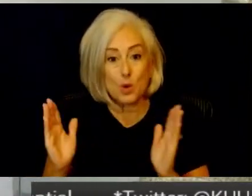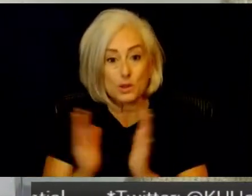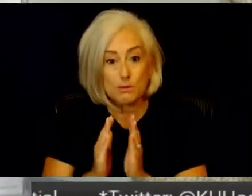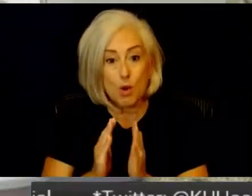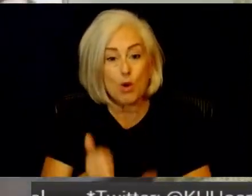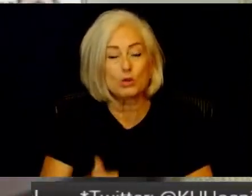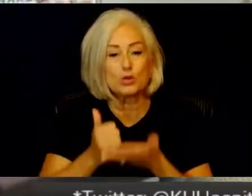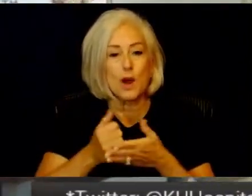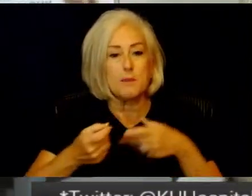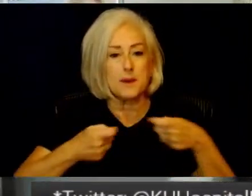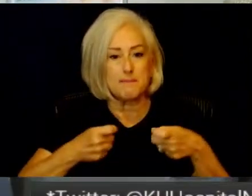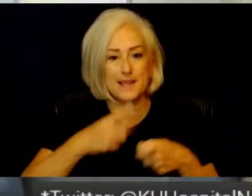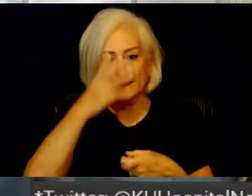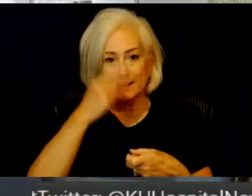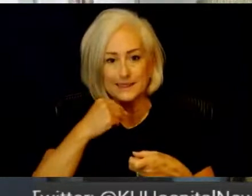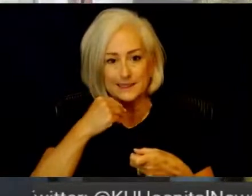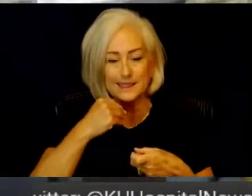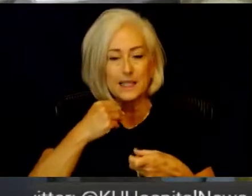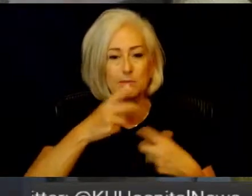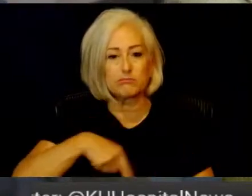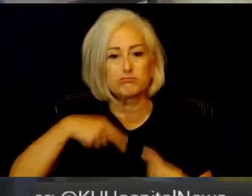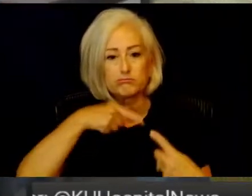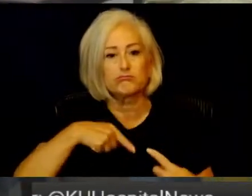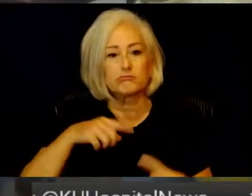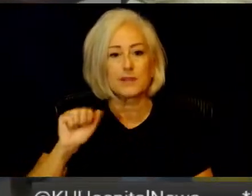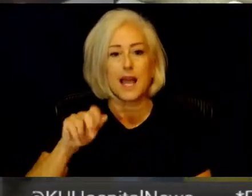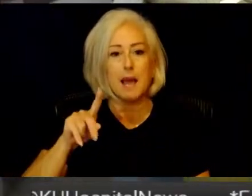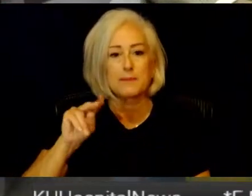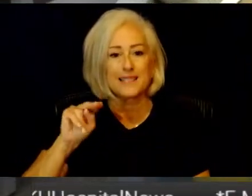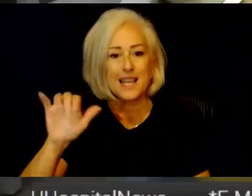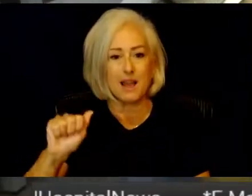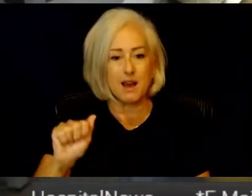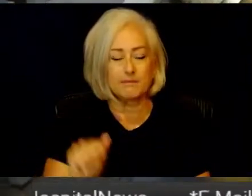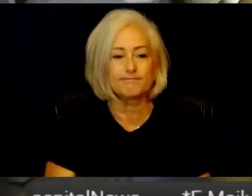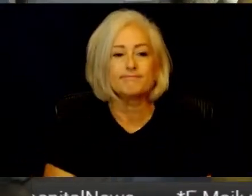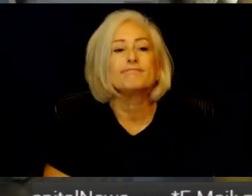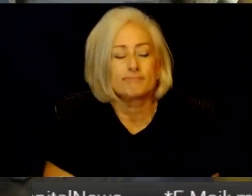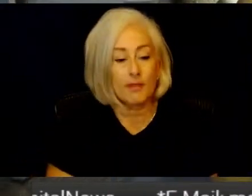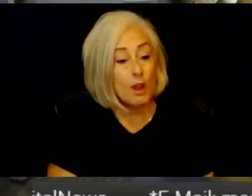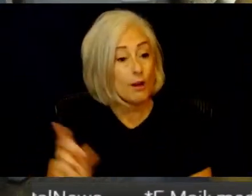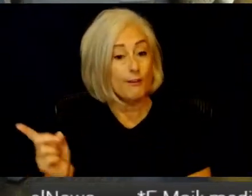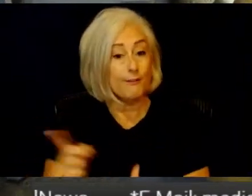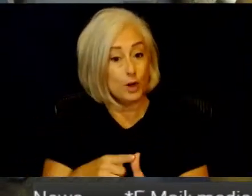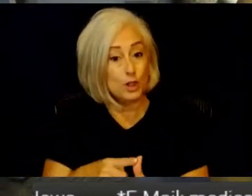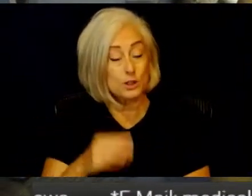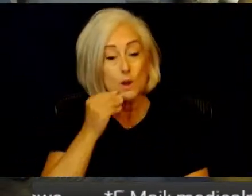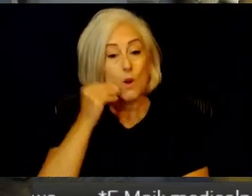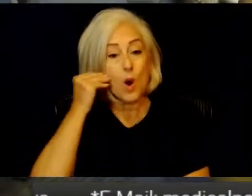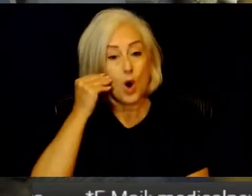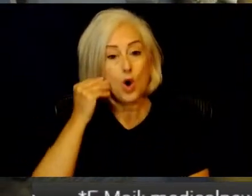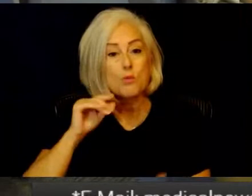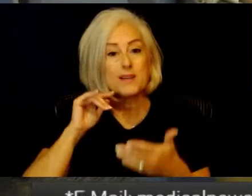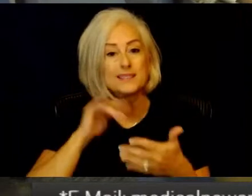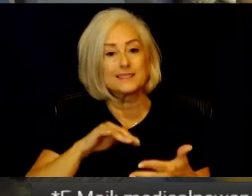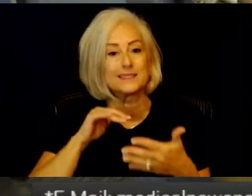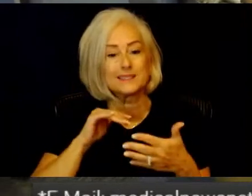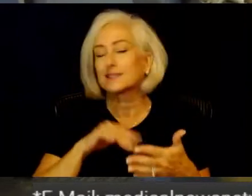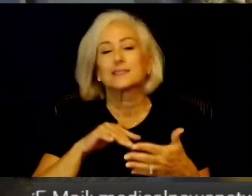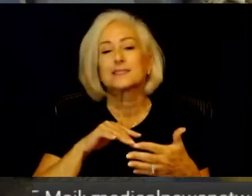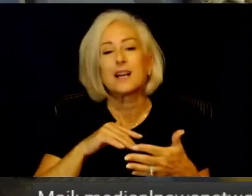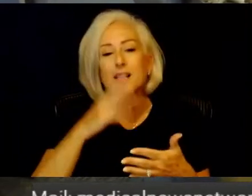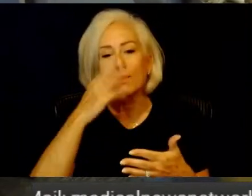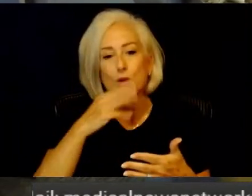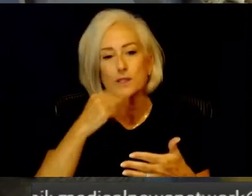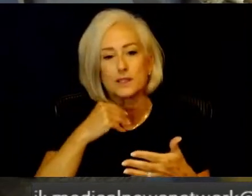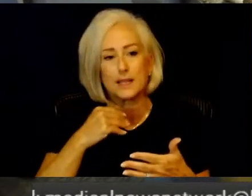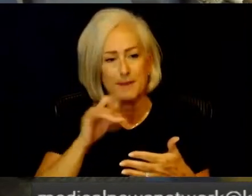right, we're going to talk about both of those devices, but first we're going to talk about that at-home sleep study, because is that kind of the standard now? I have to tell you,